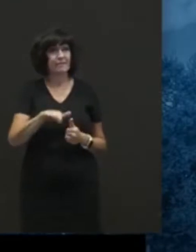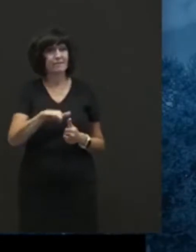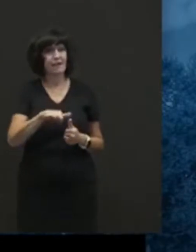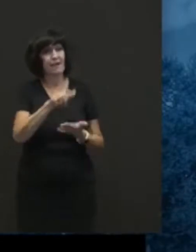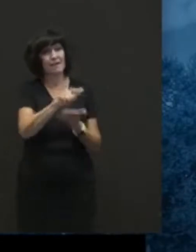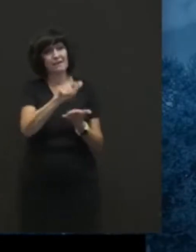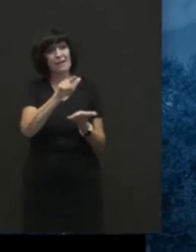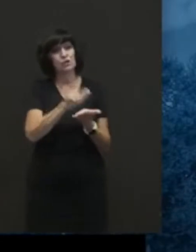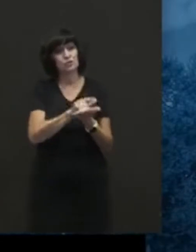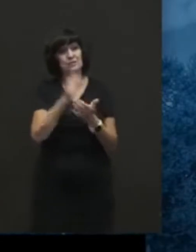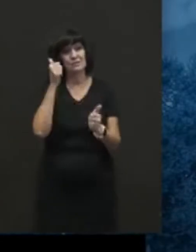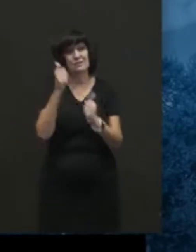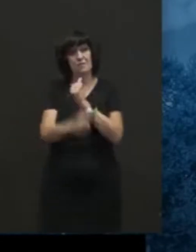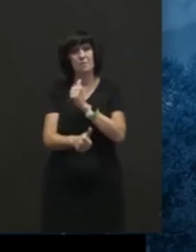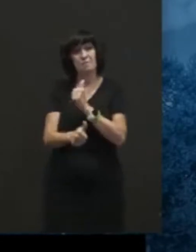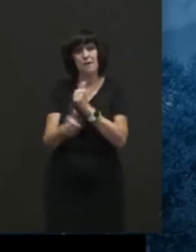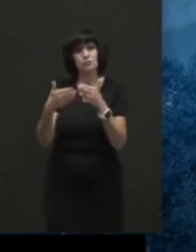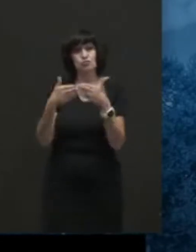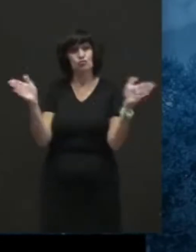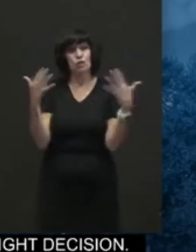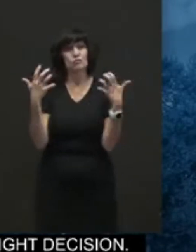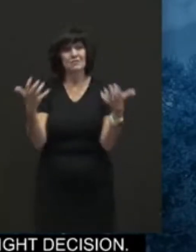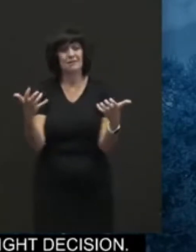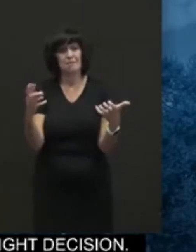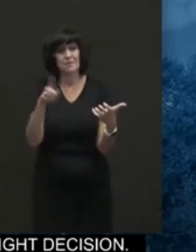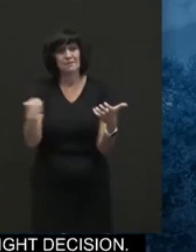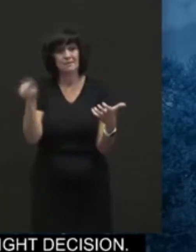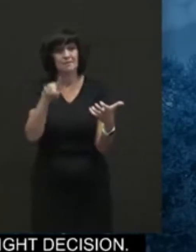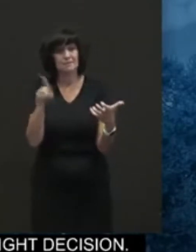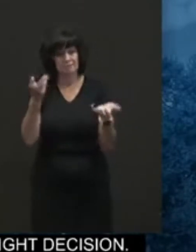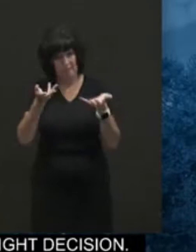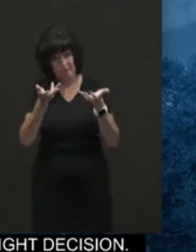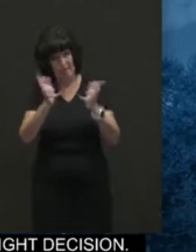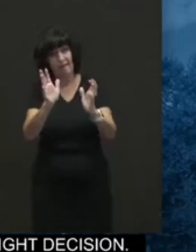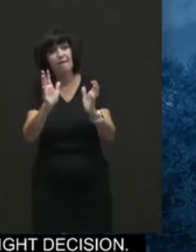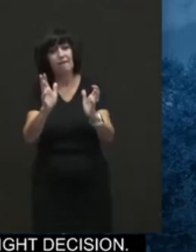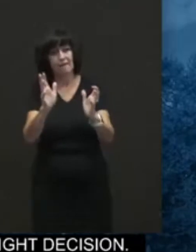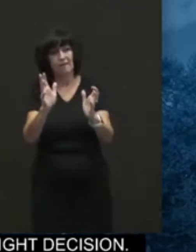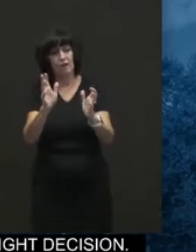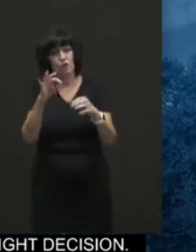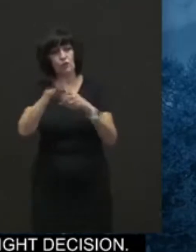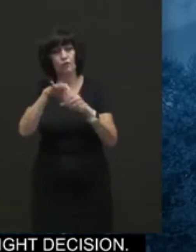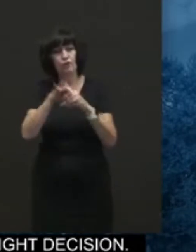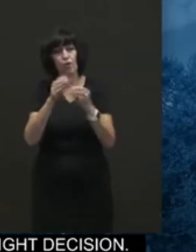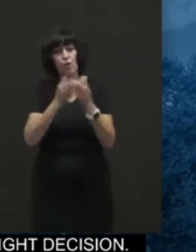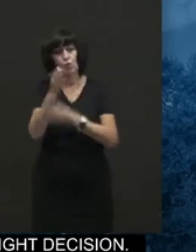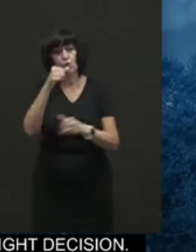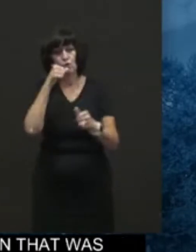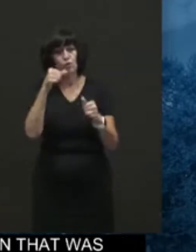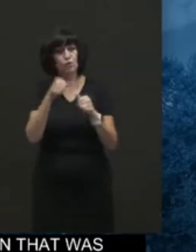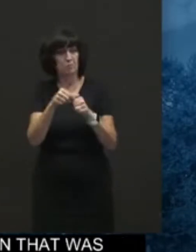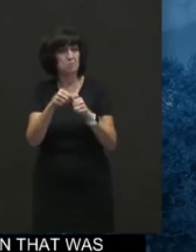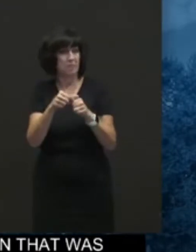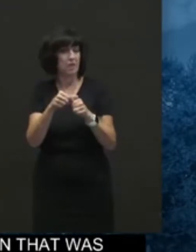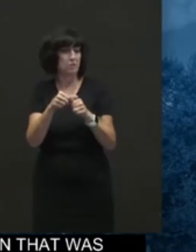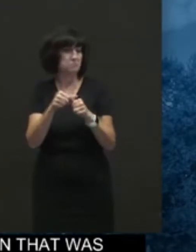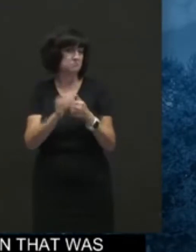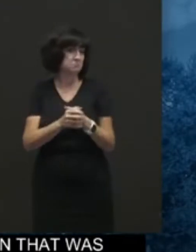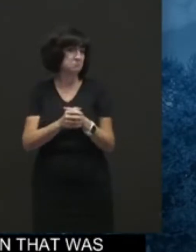passed by the General Assembly to permit vote by mail was done so in the context of